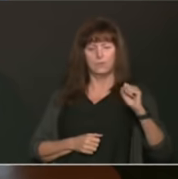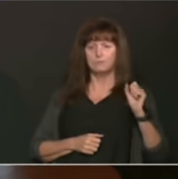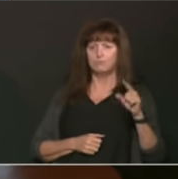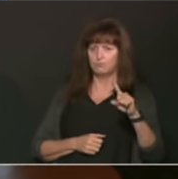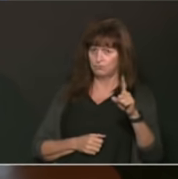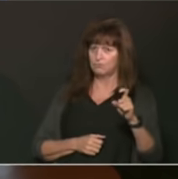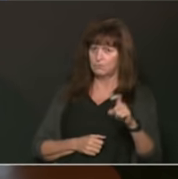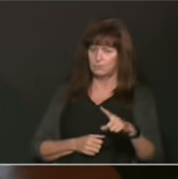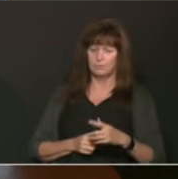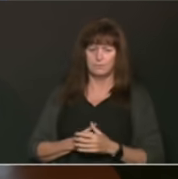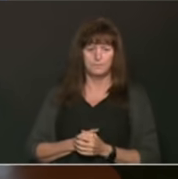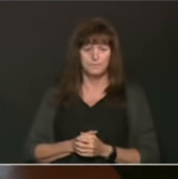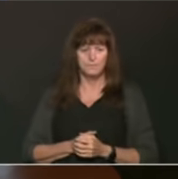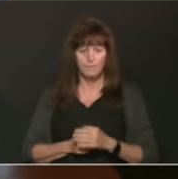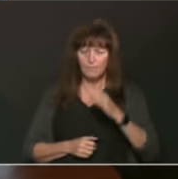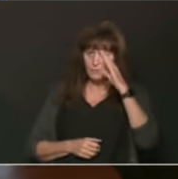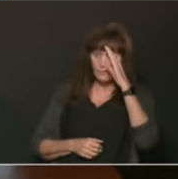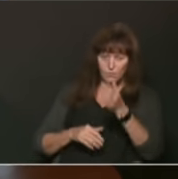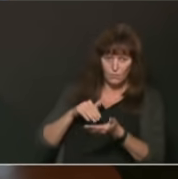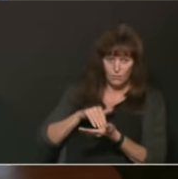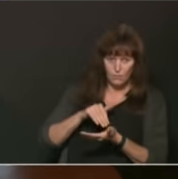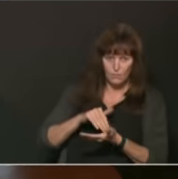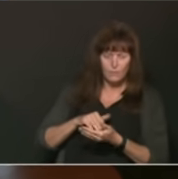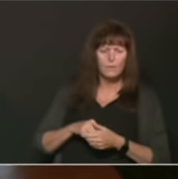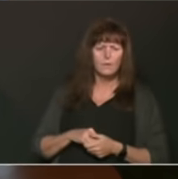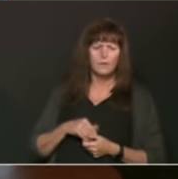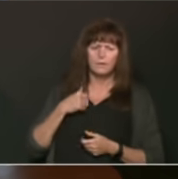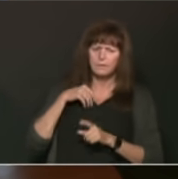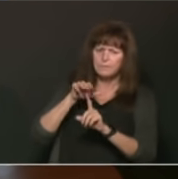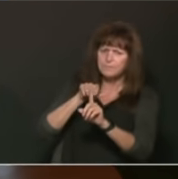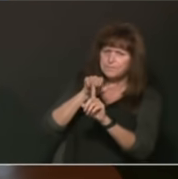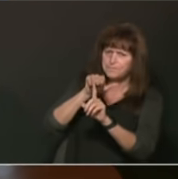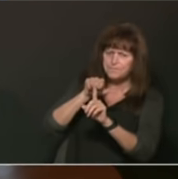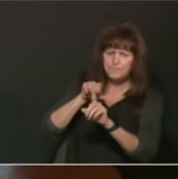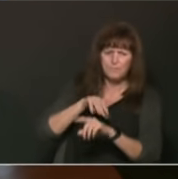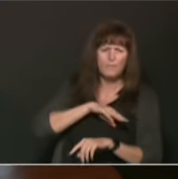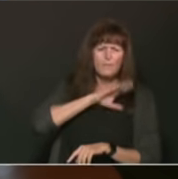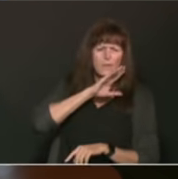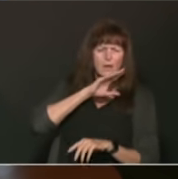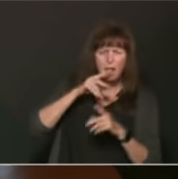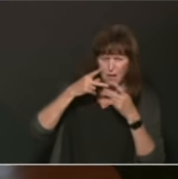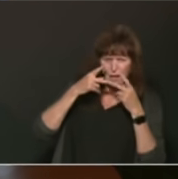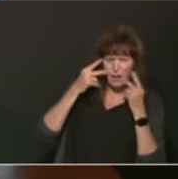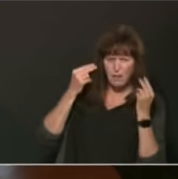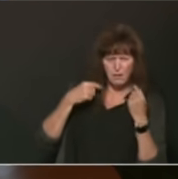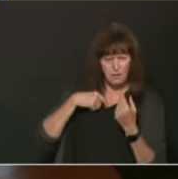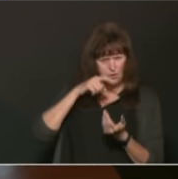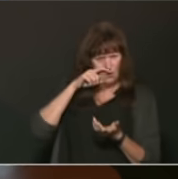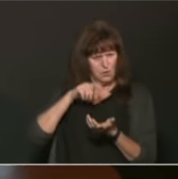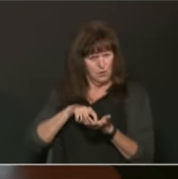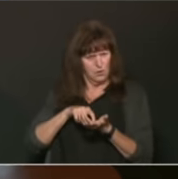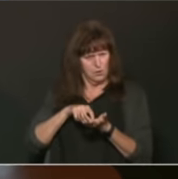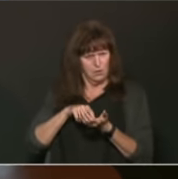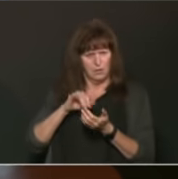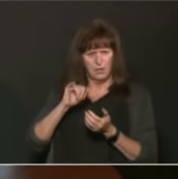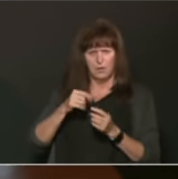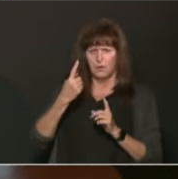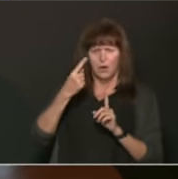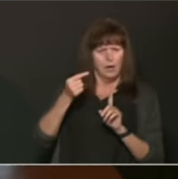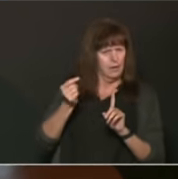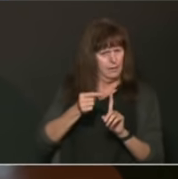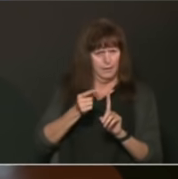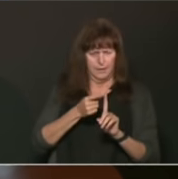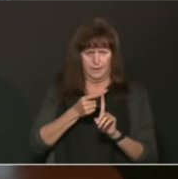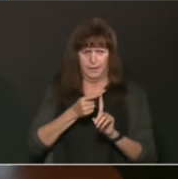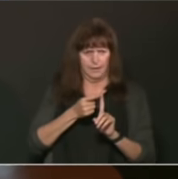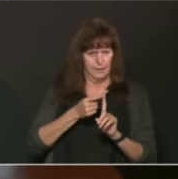Moore. I just wanted to ask about Halloween to start. I noticed that one of the bullet points in the guidance is for